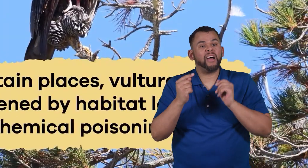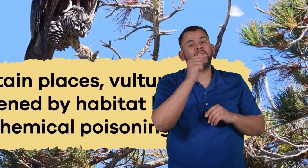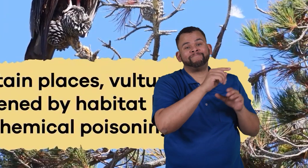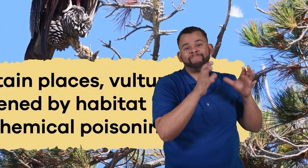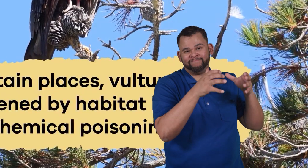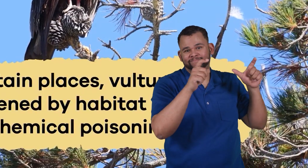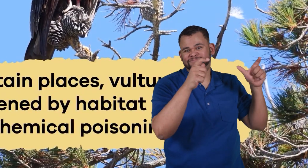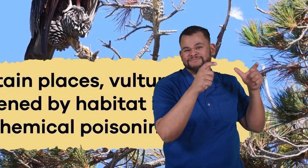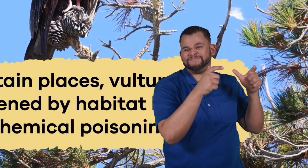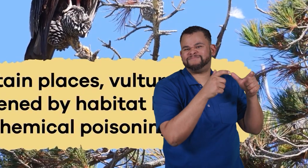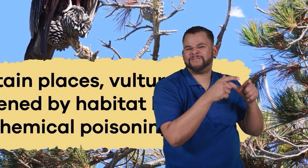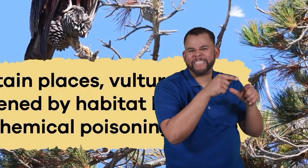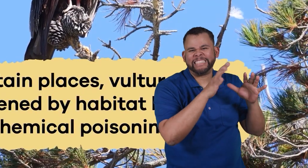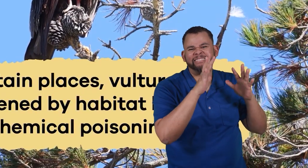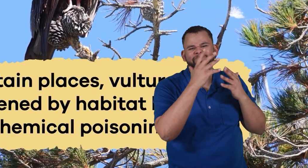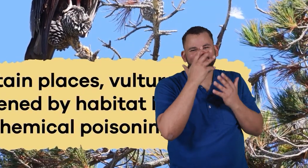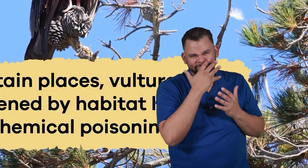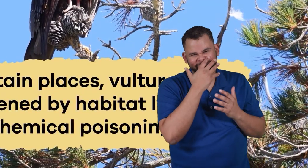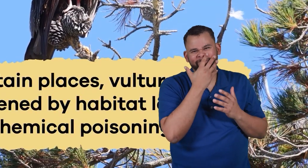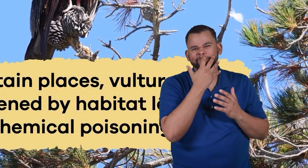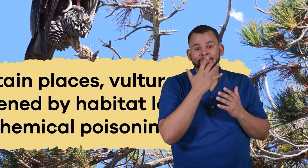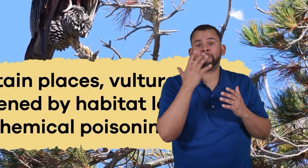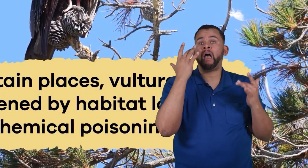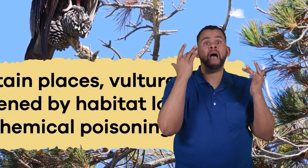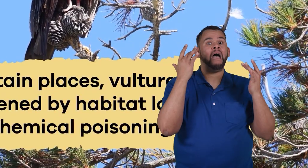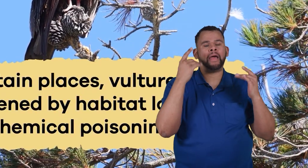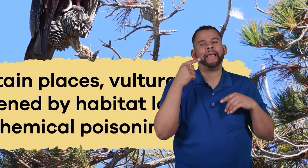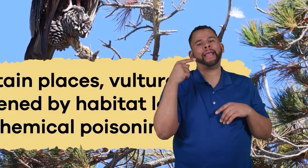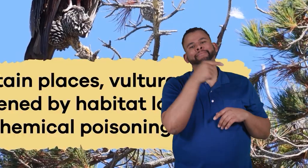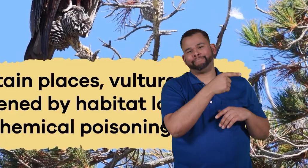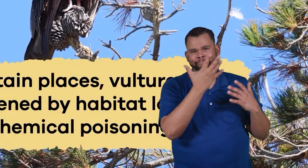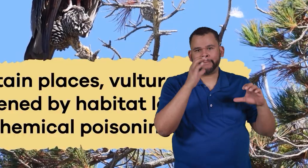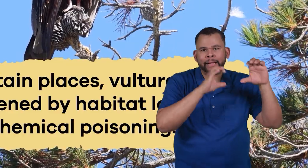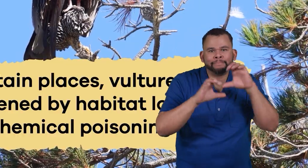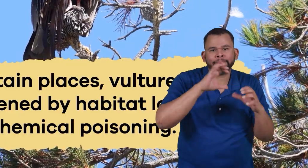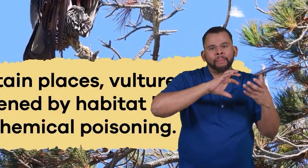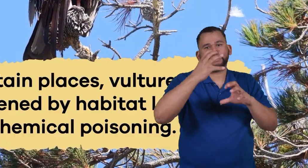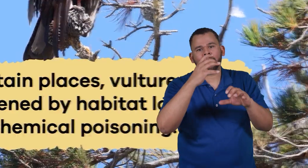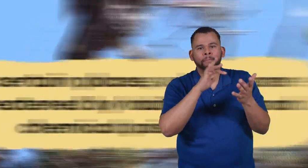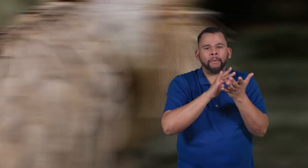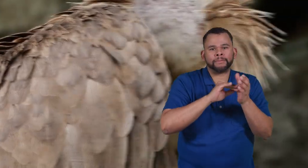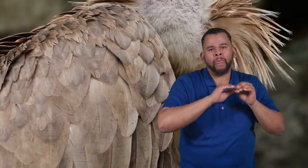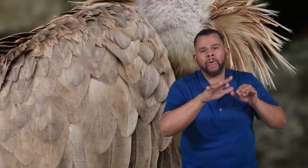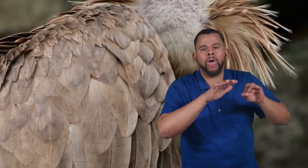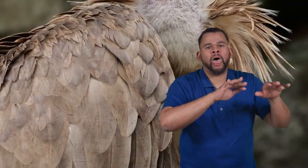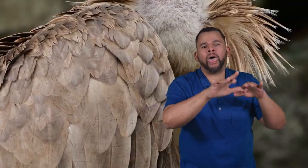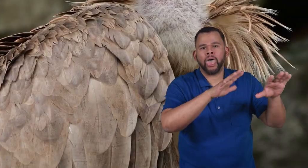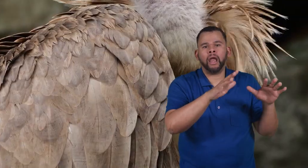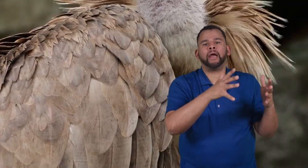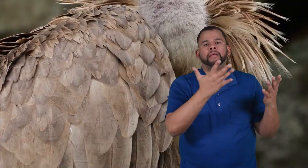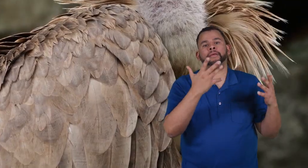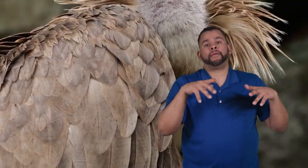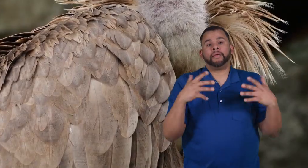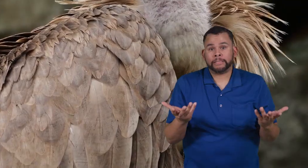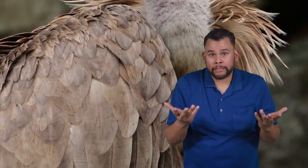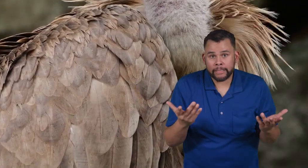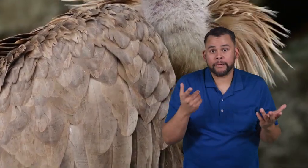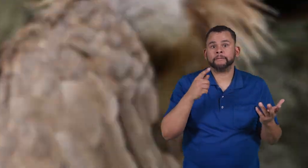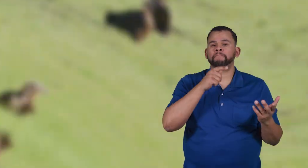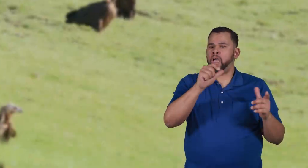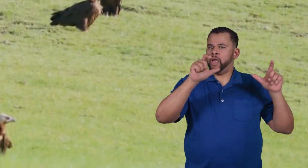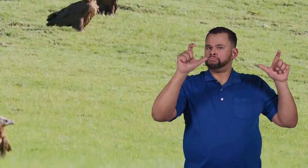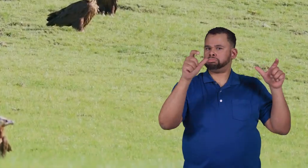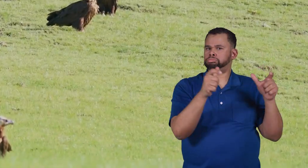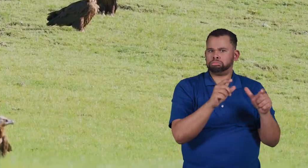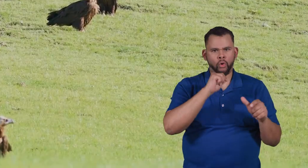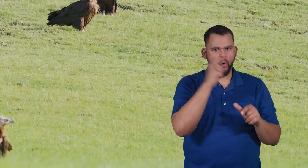In certain places, vultures are threatened by habitat loss and chemical poisoning. However, they are not all endangered.